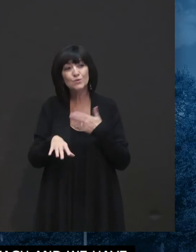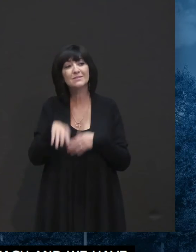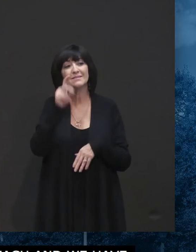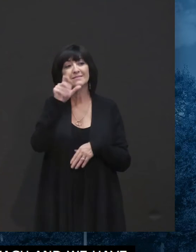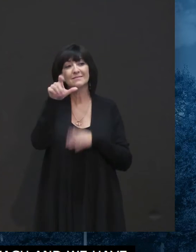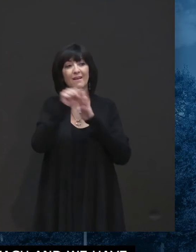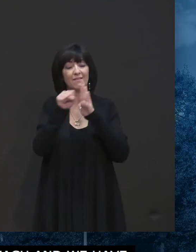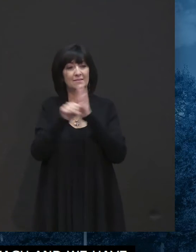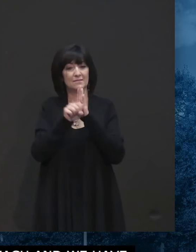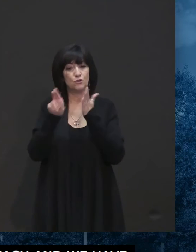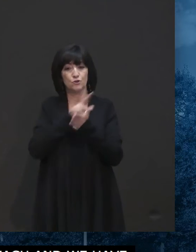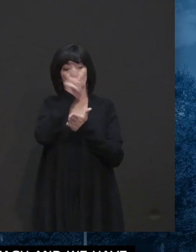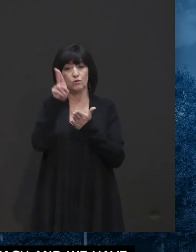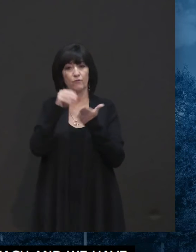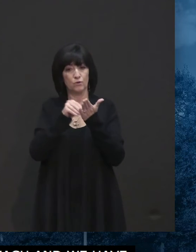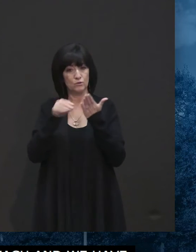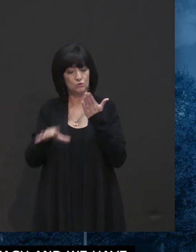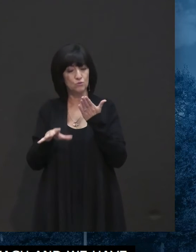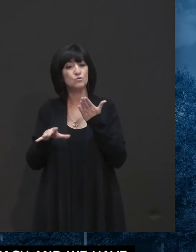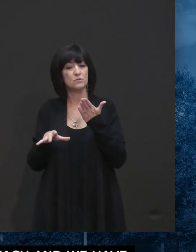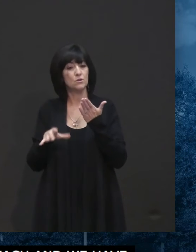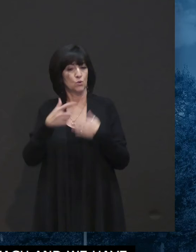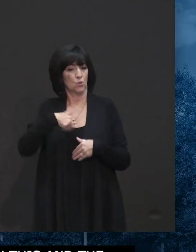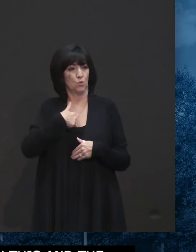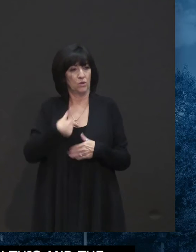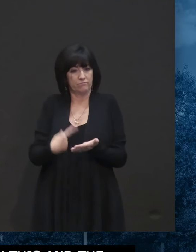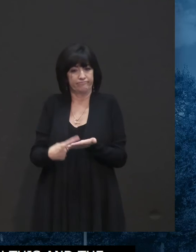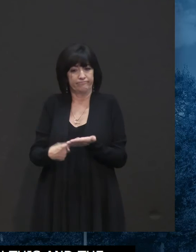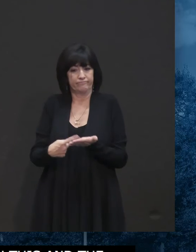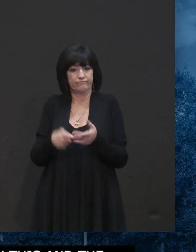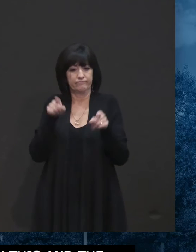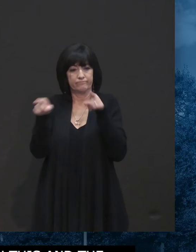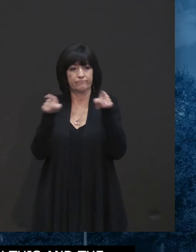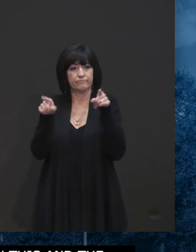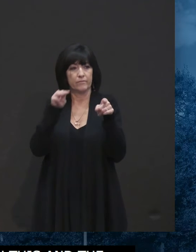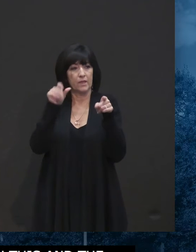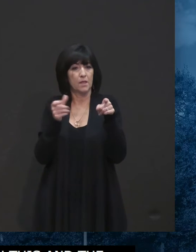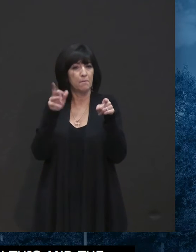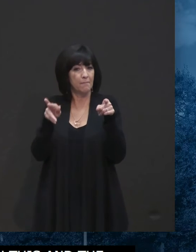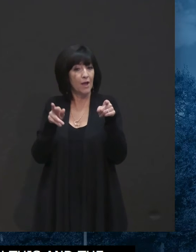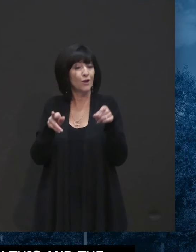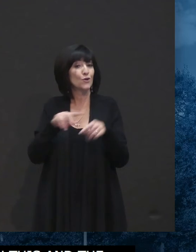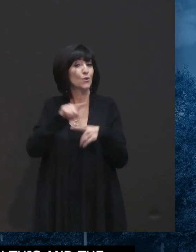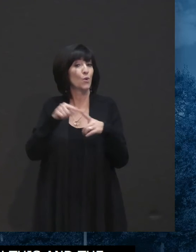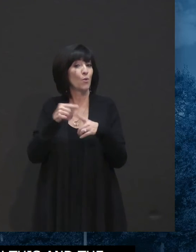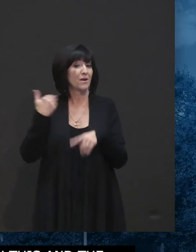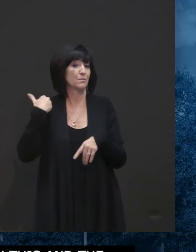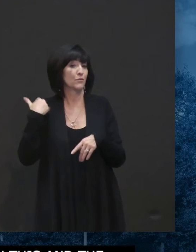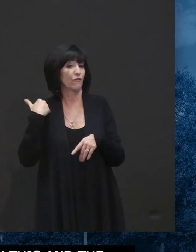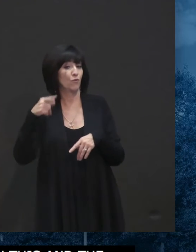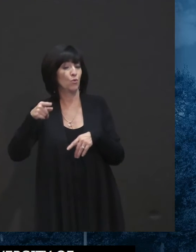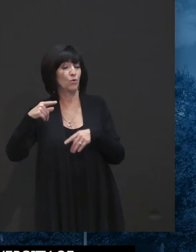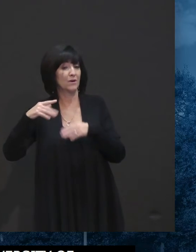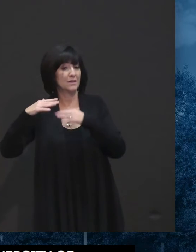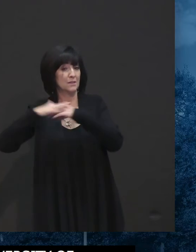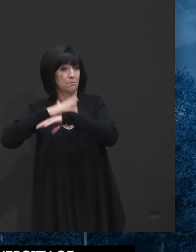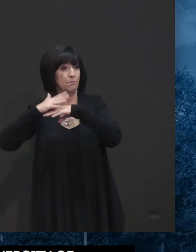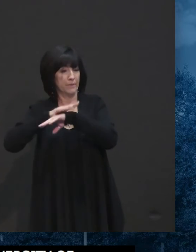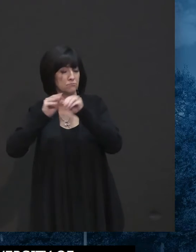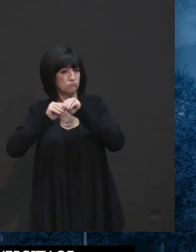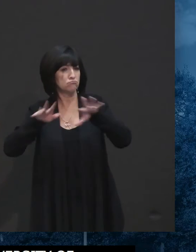we talk with the mayor of Newark, the mayor of Dover. When the beach outbreak, we had the beach outbreak, we were on with the mayors first